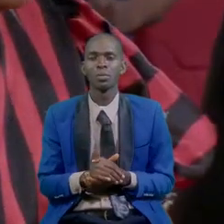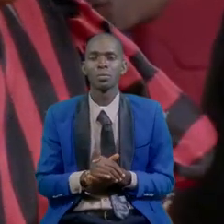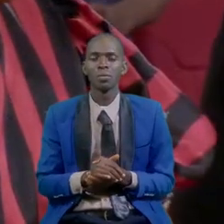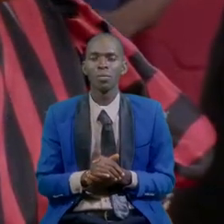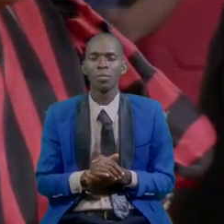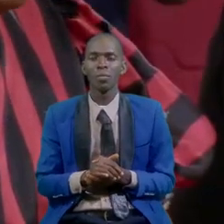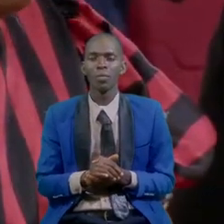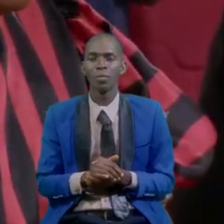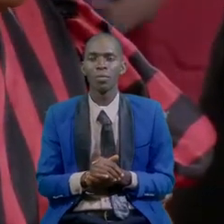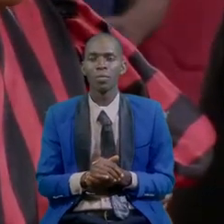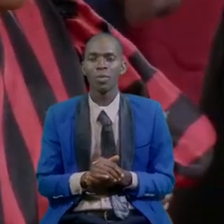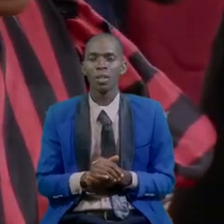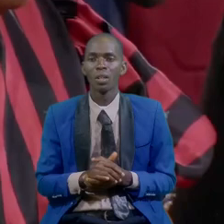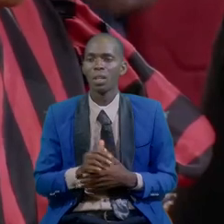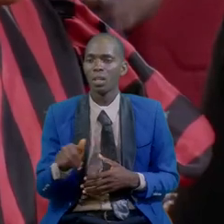there, any action